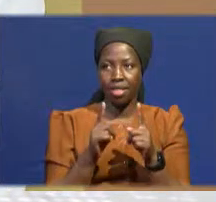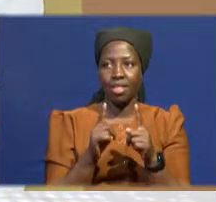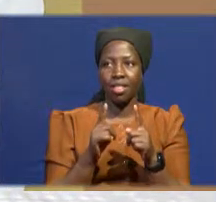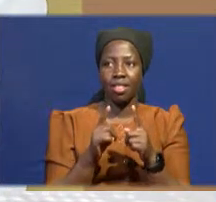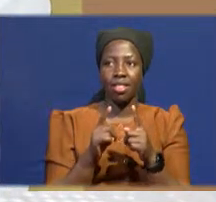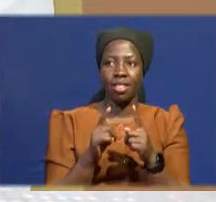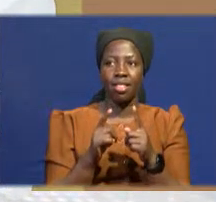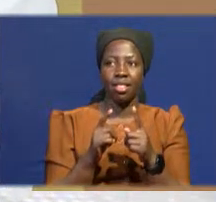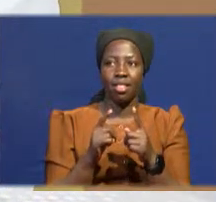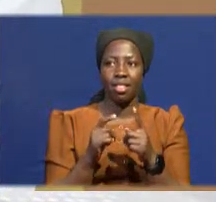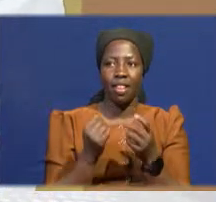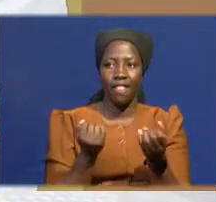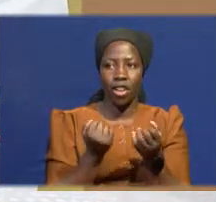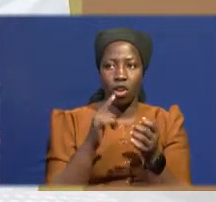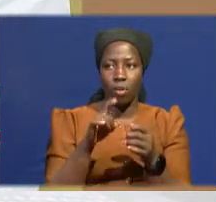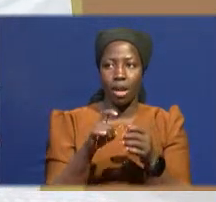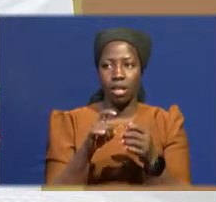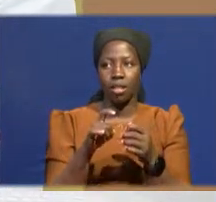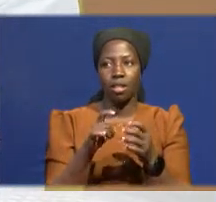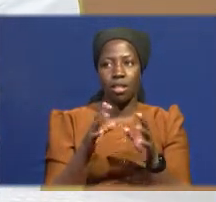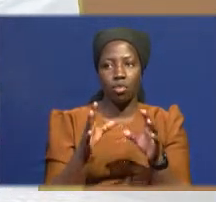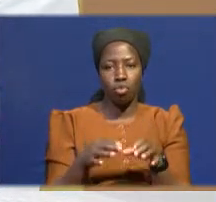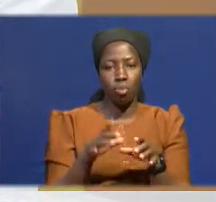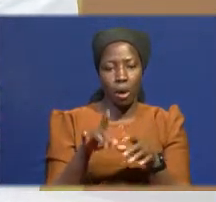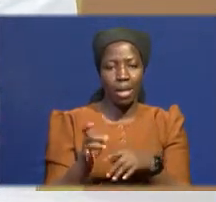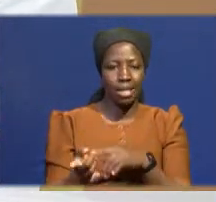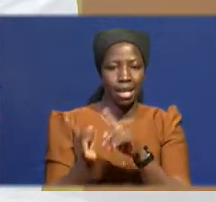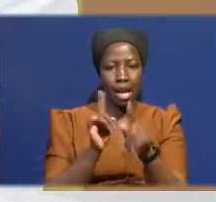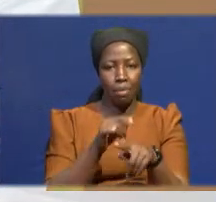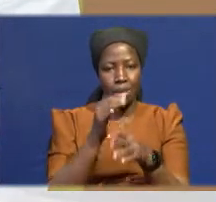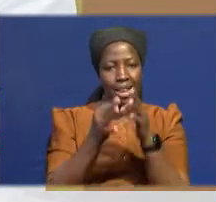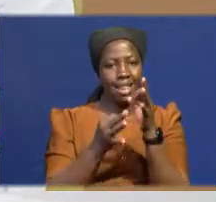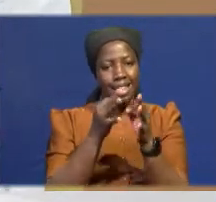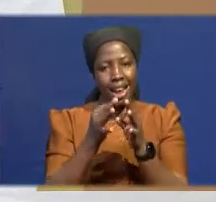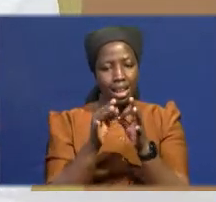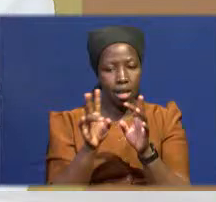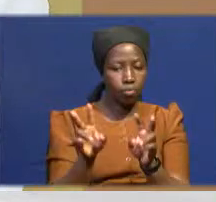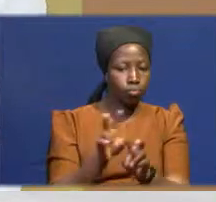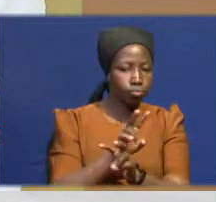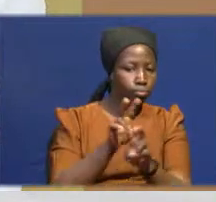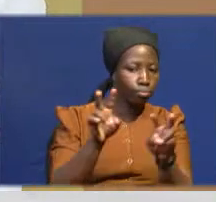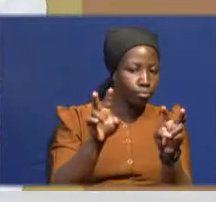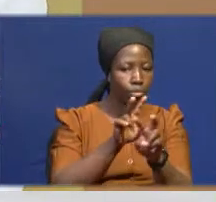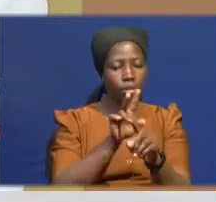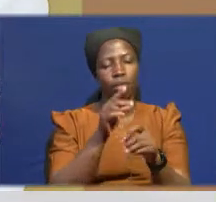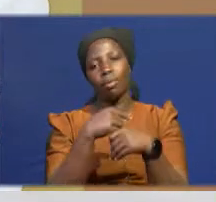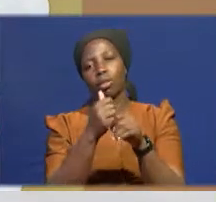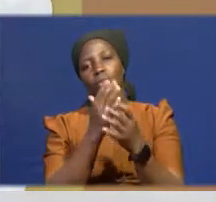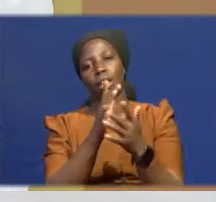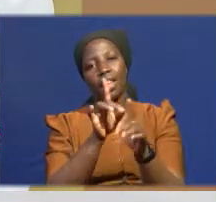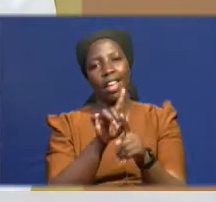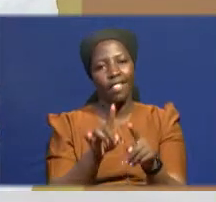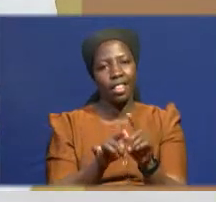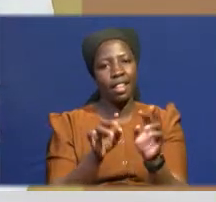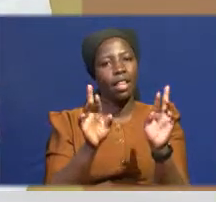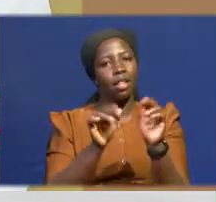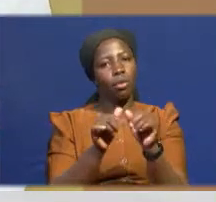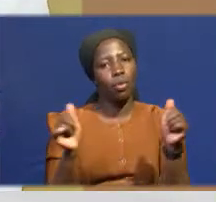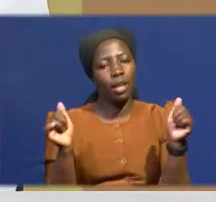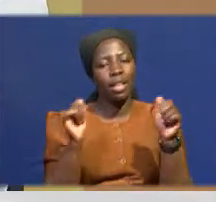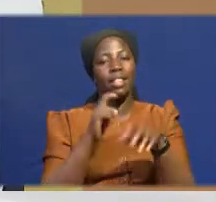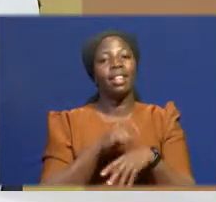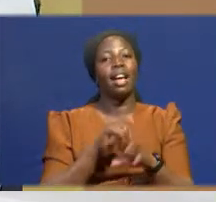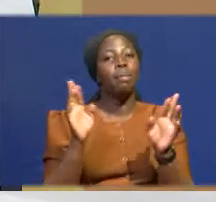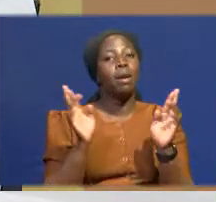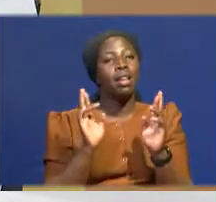Kasarani, do a loop to make sure everything is in place, report back to the rally headquarters. Once it is ready,